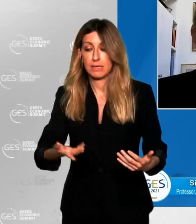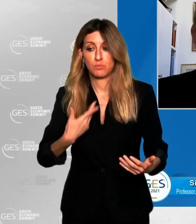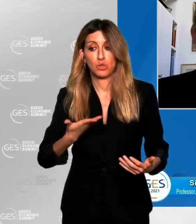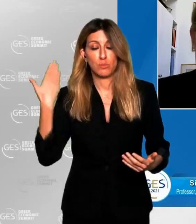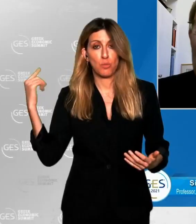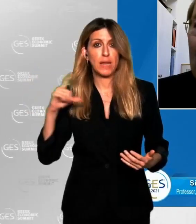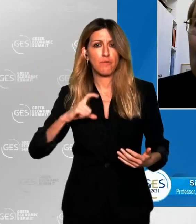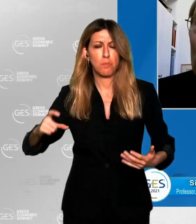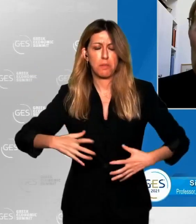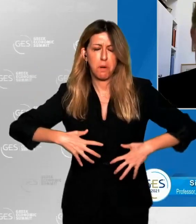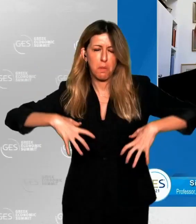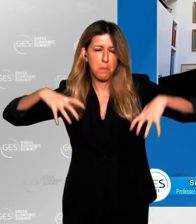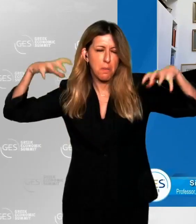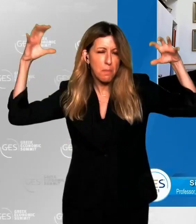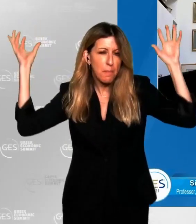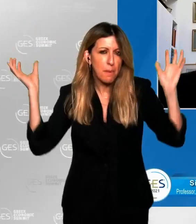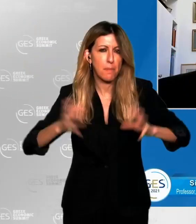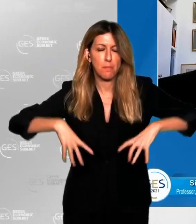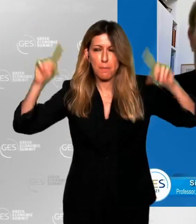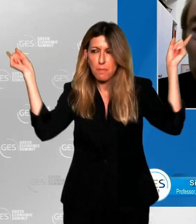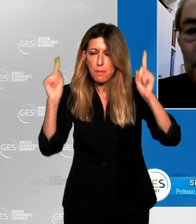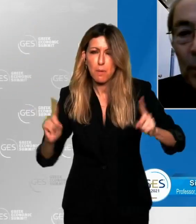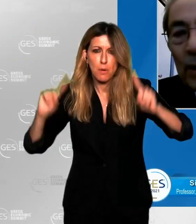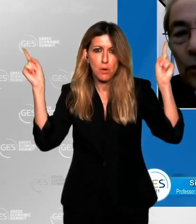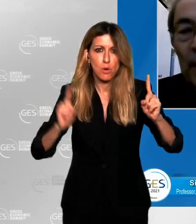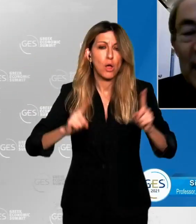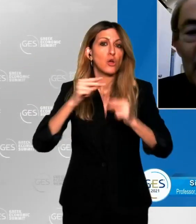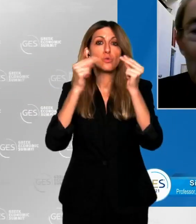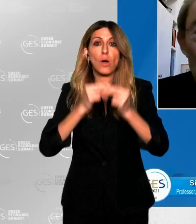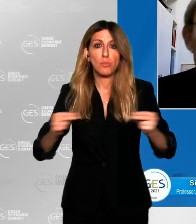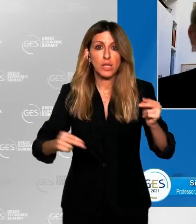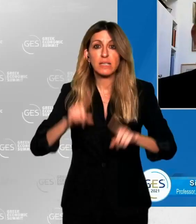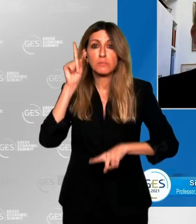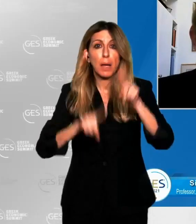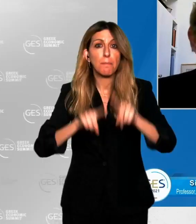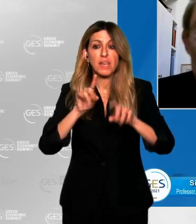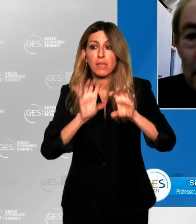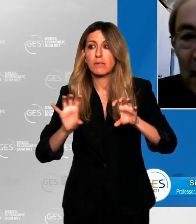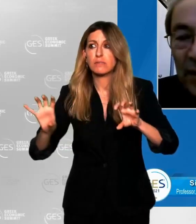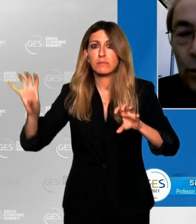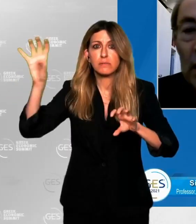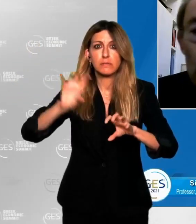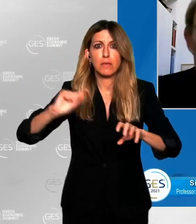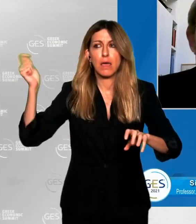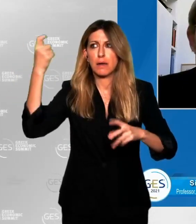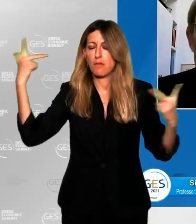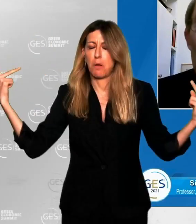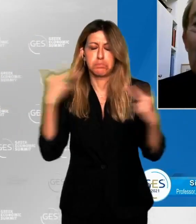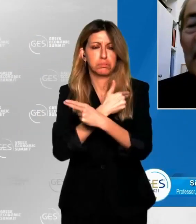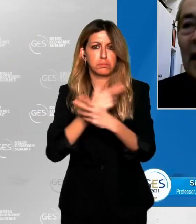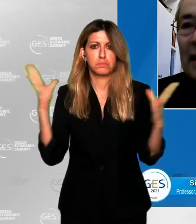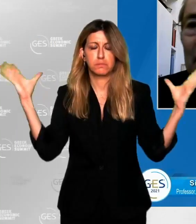from electricity. And it was a main news items, and people were complaining that how could they live? They couldn't heat themselves, they couldn't cook.